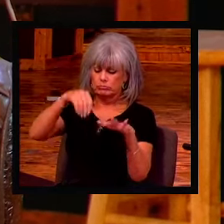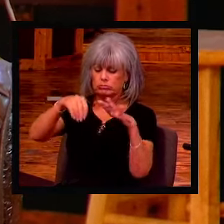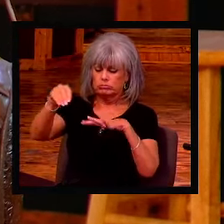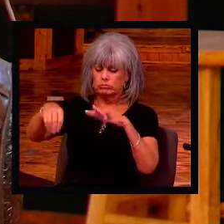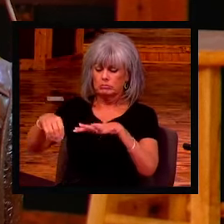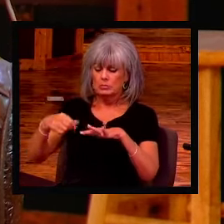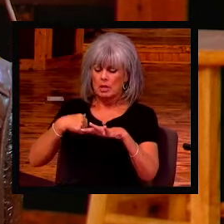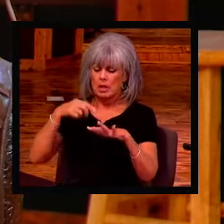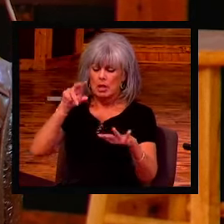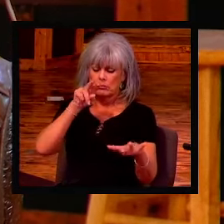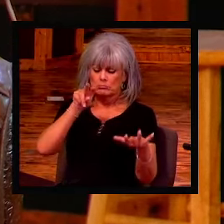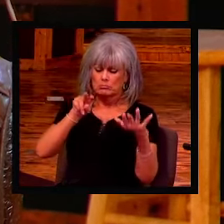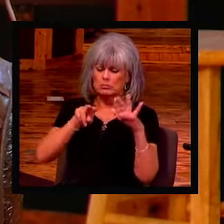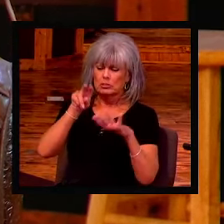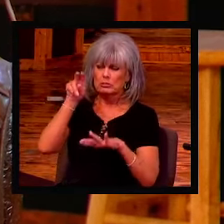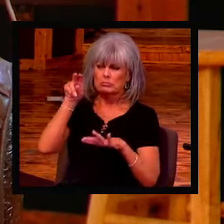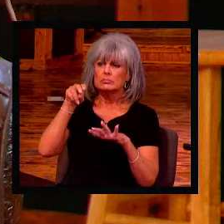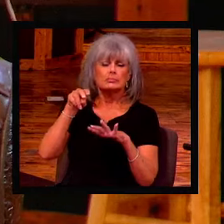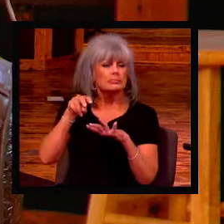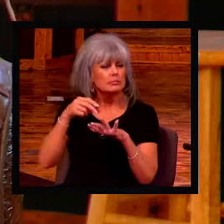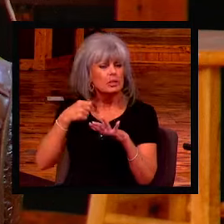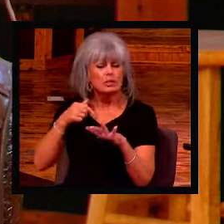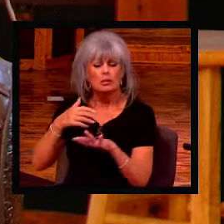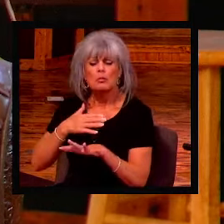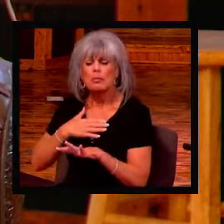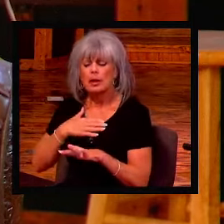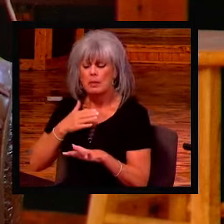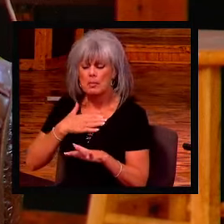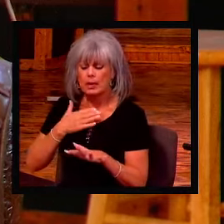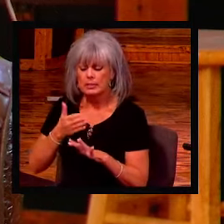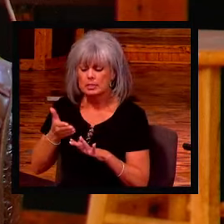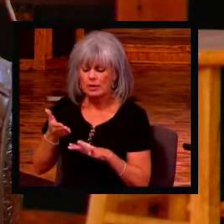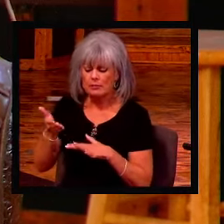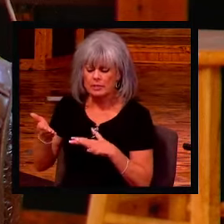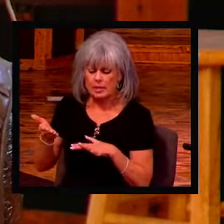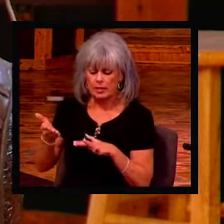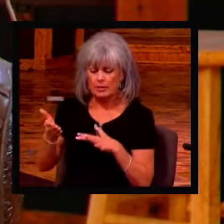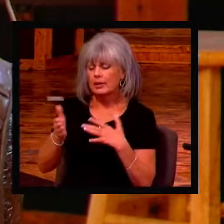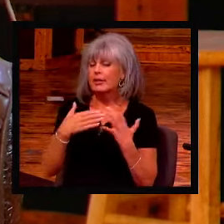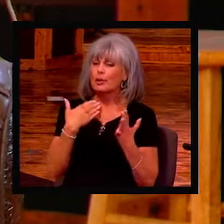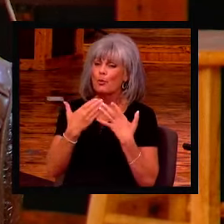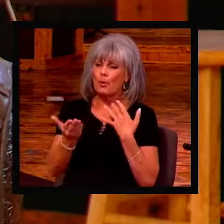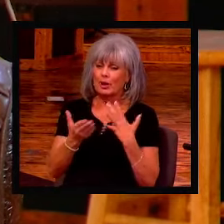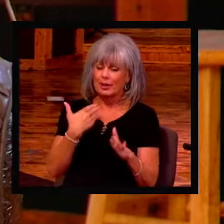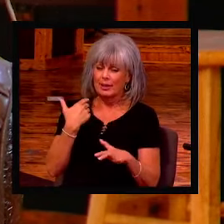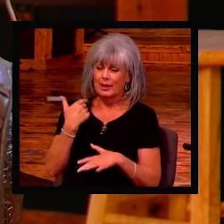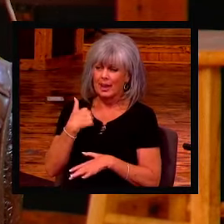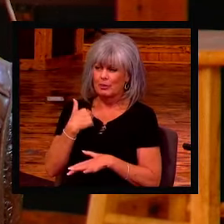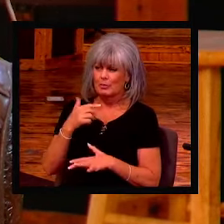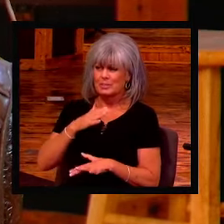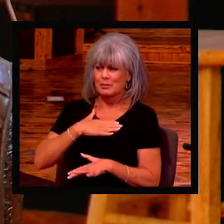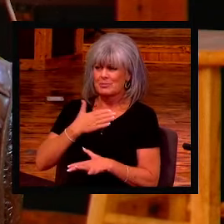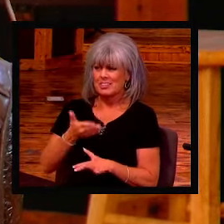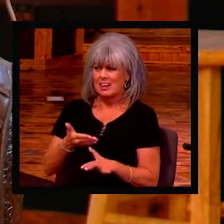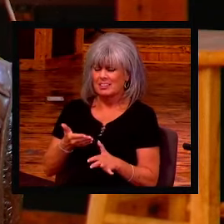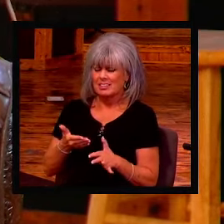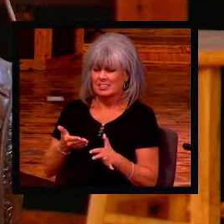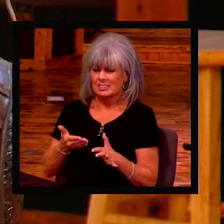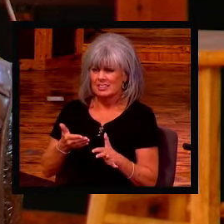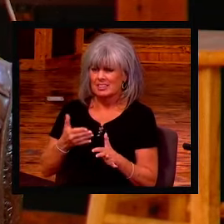I'm looking, and none of my stuff was there. Anyway, I was very upset,